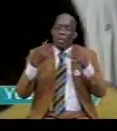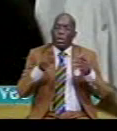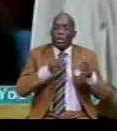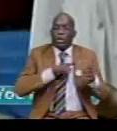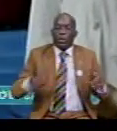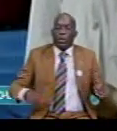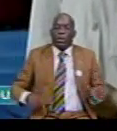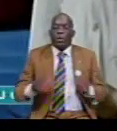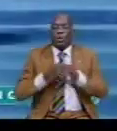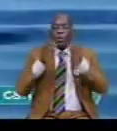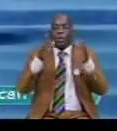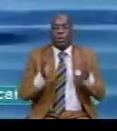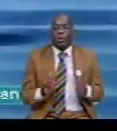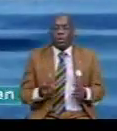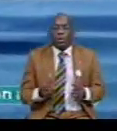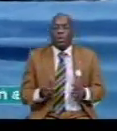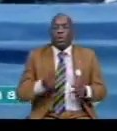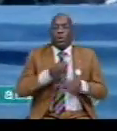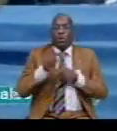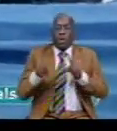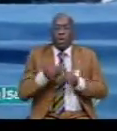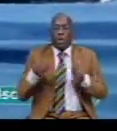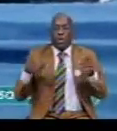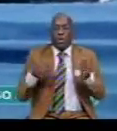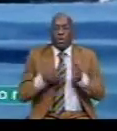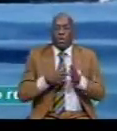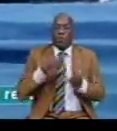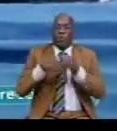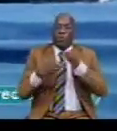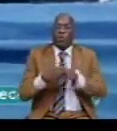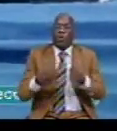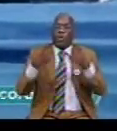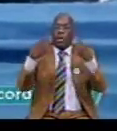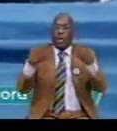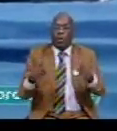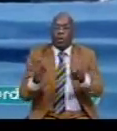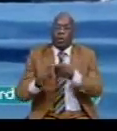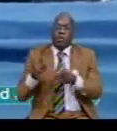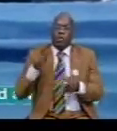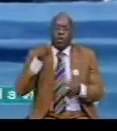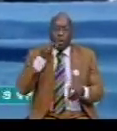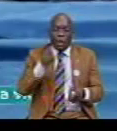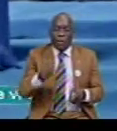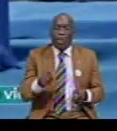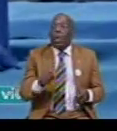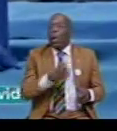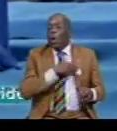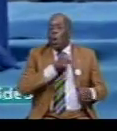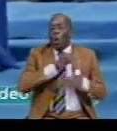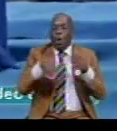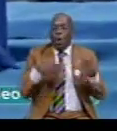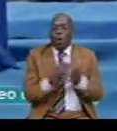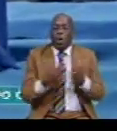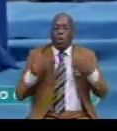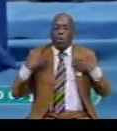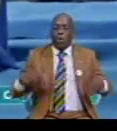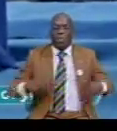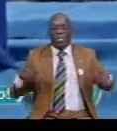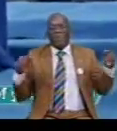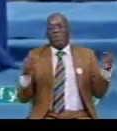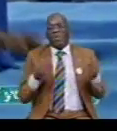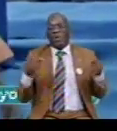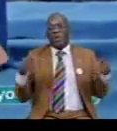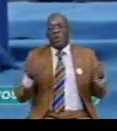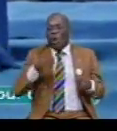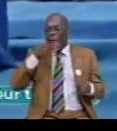pe nigba ti sele isele si mi o to bi ose bi meta sisin ara ti ta ni gbugbu ara mi ese mi yo mo gbona ni foko